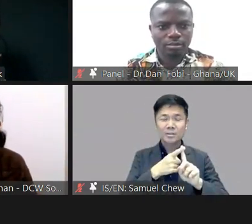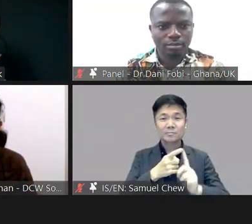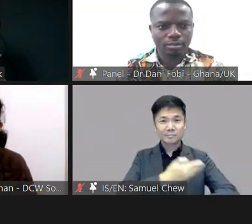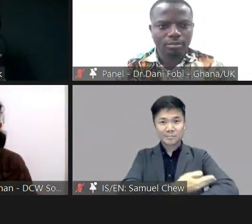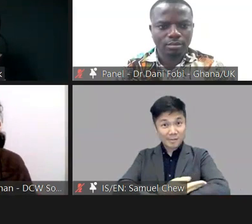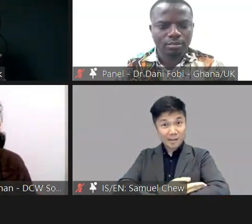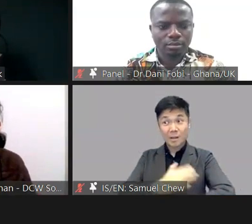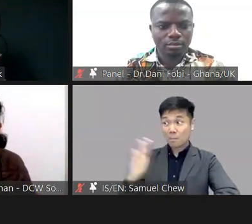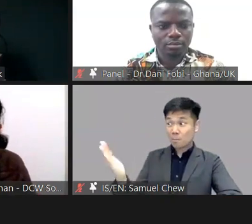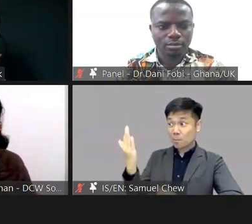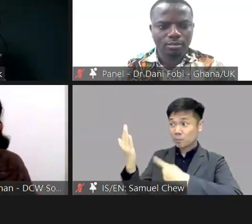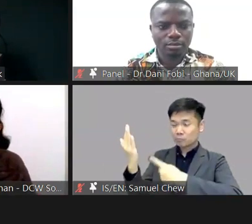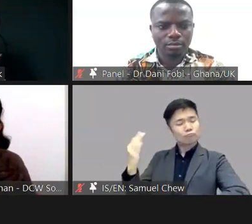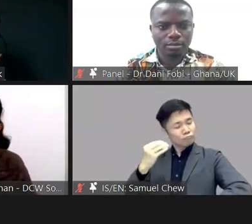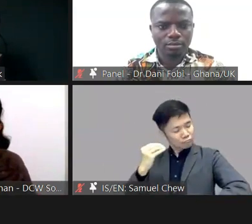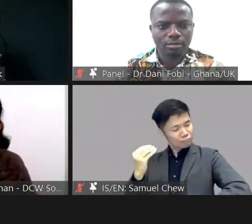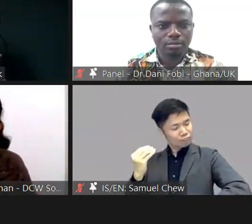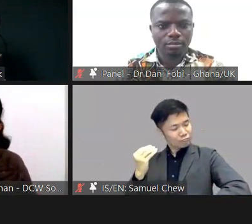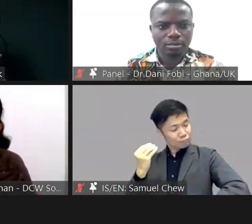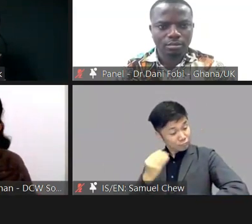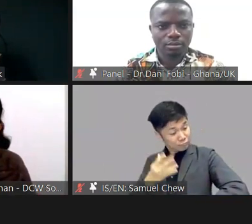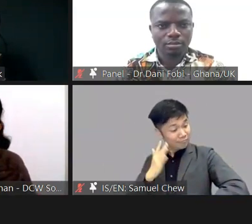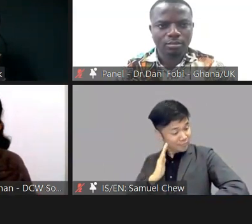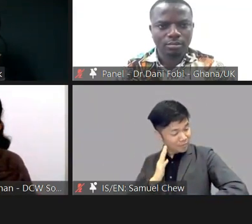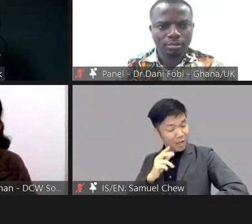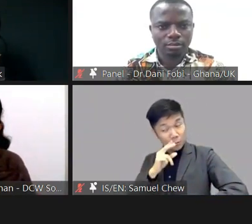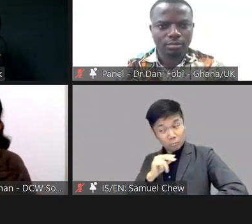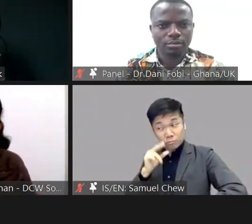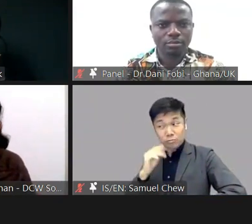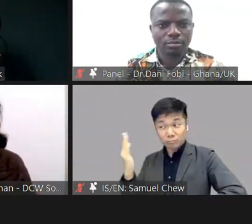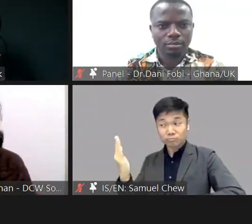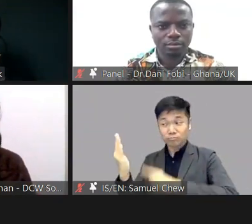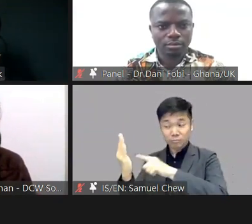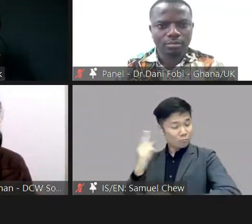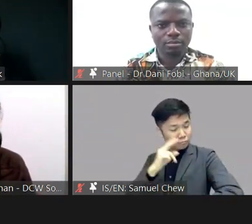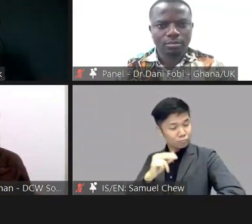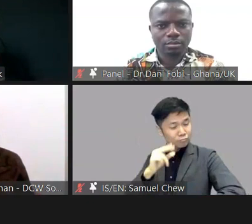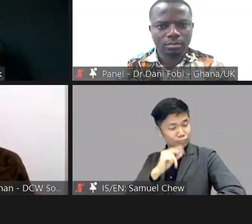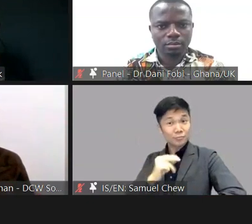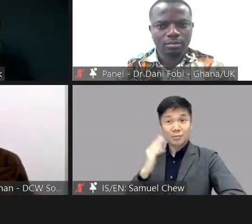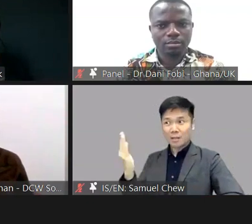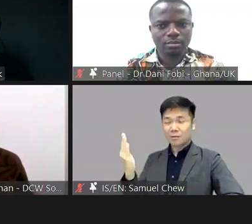sense before you move to the next story or before you go to the next storybook. Thank you.